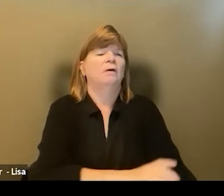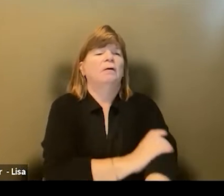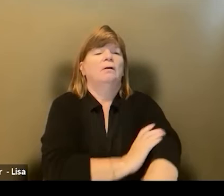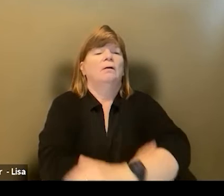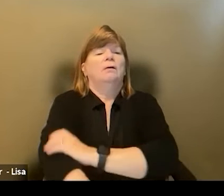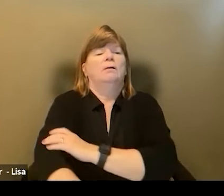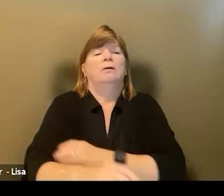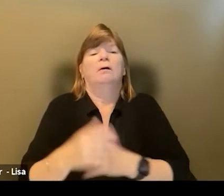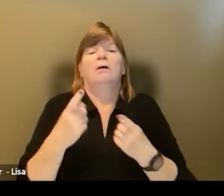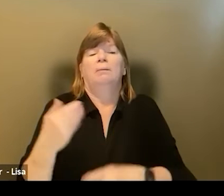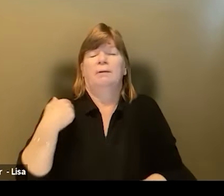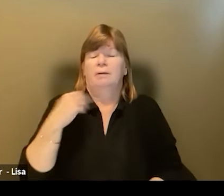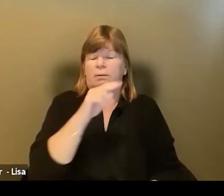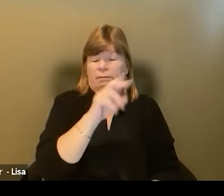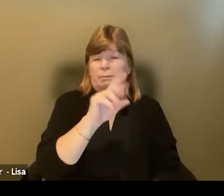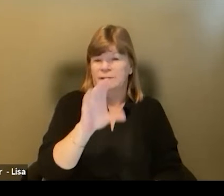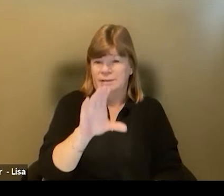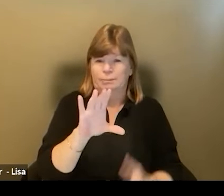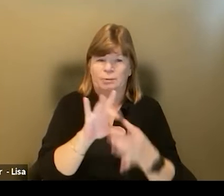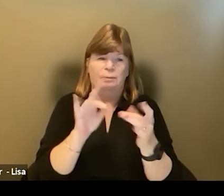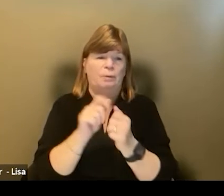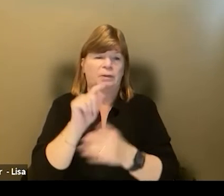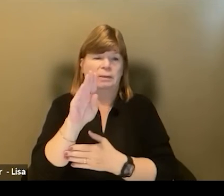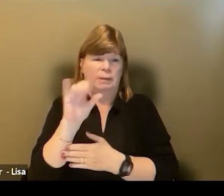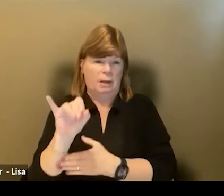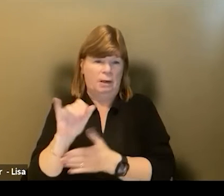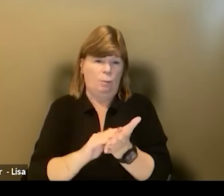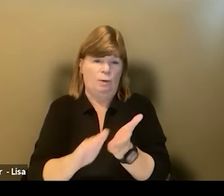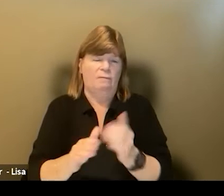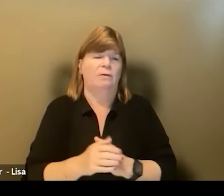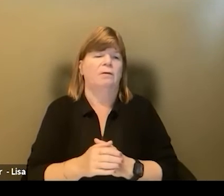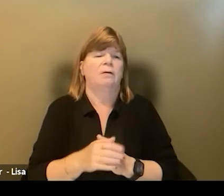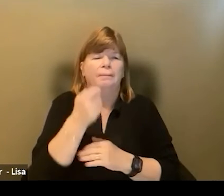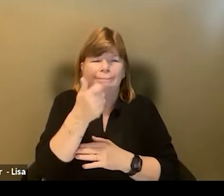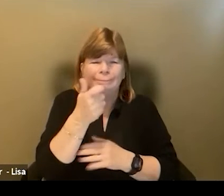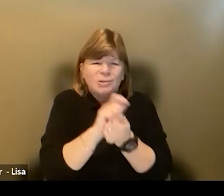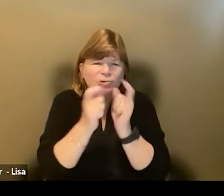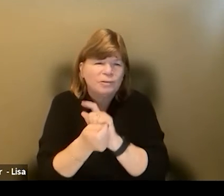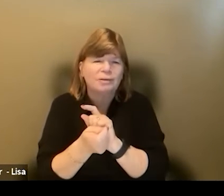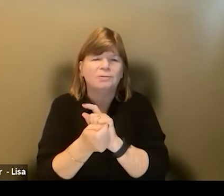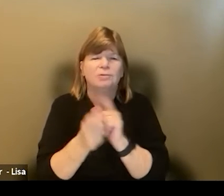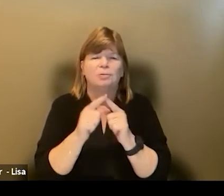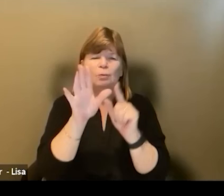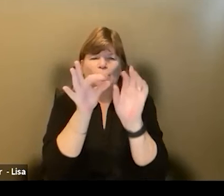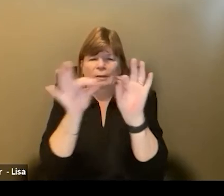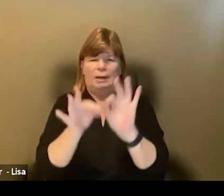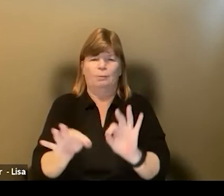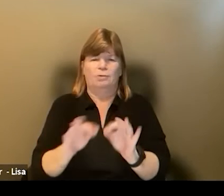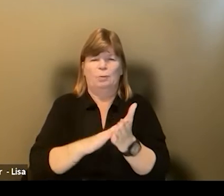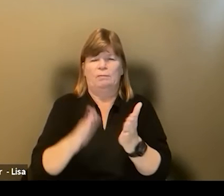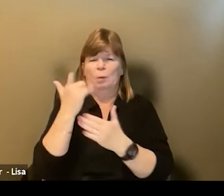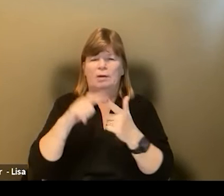during the November to December public comment period on the traumatic brain injury waiver. Minor changes were made to the language in the waiver